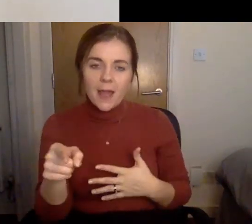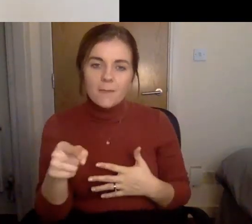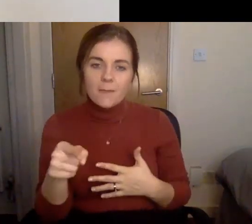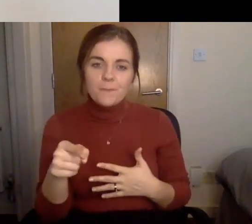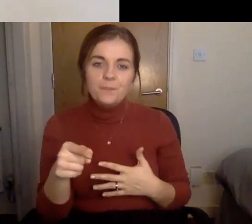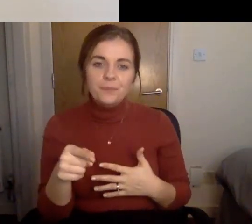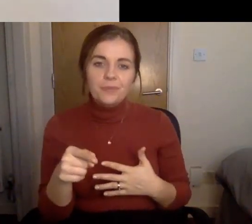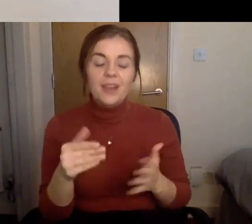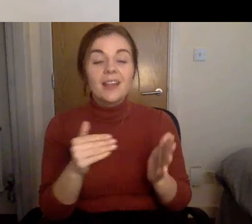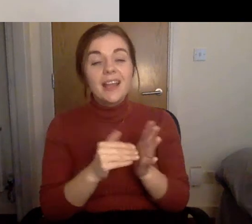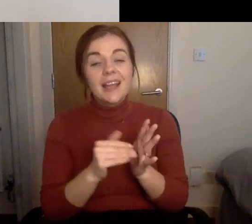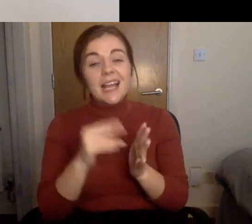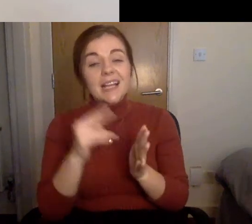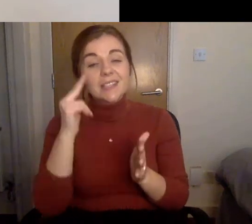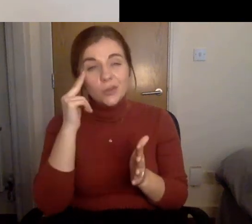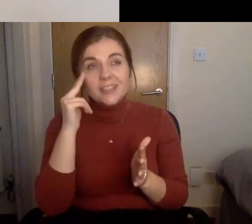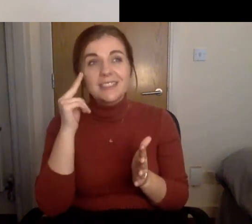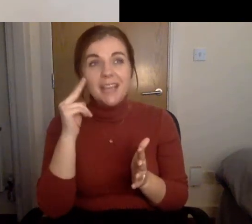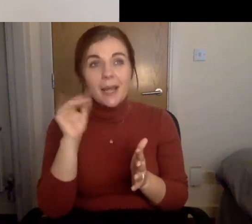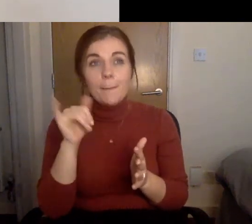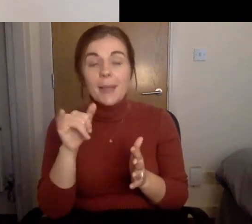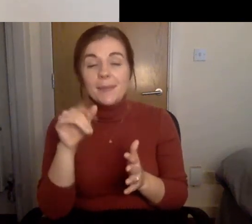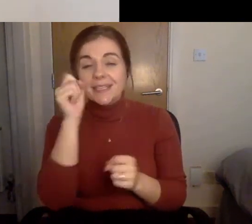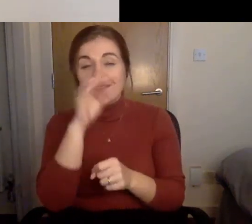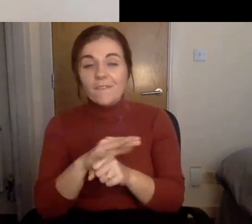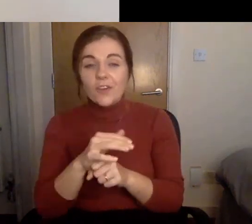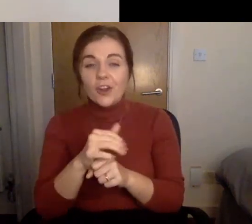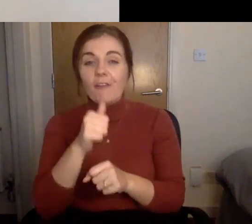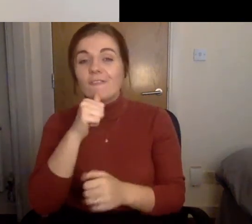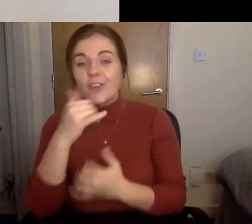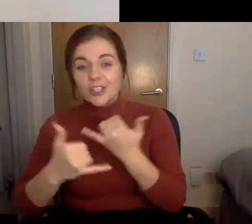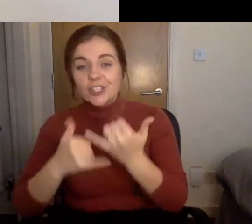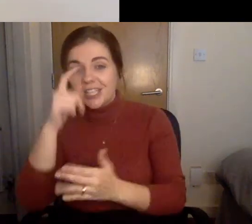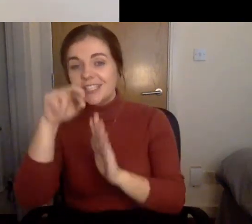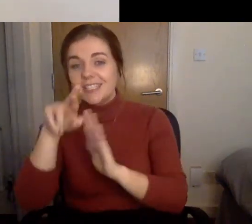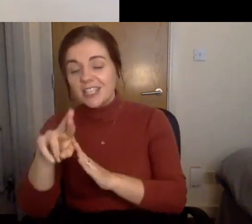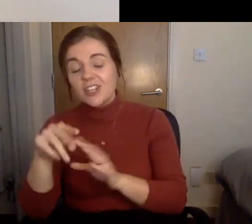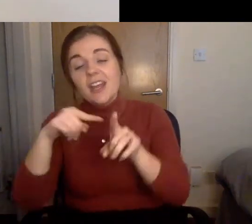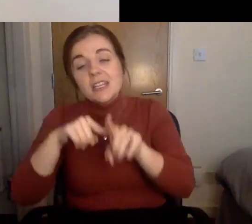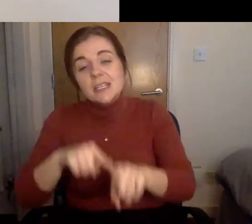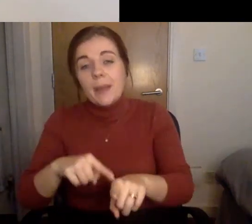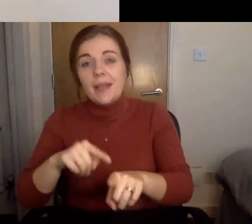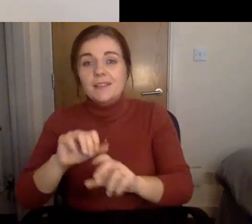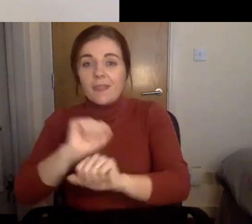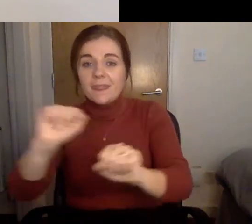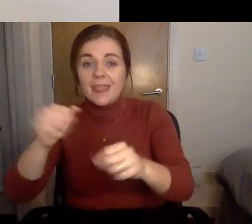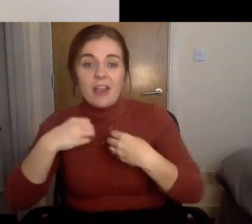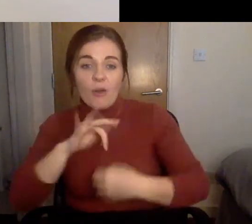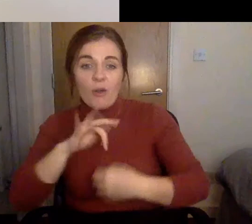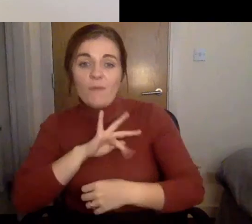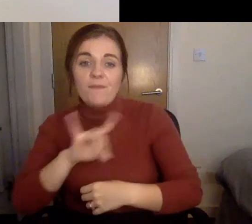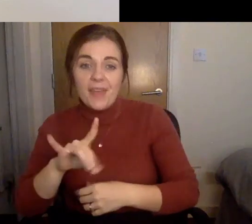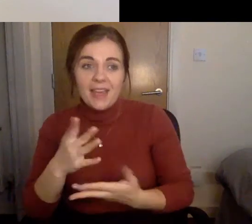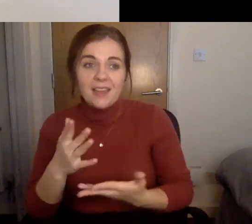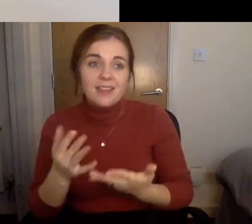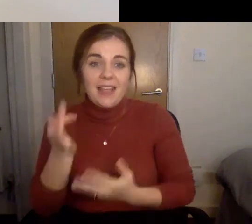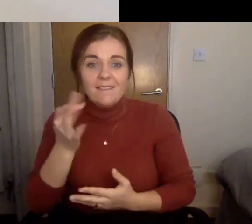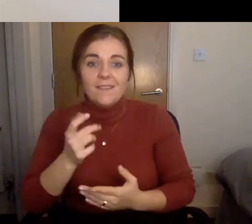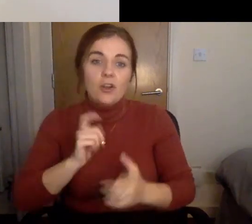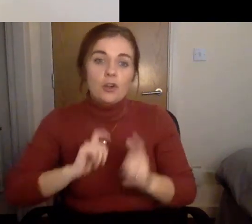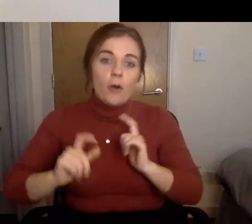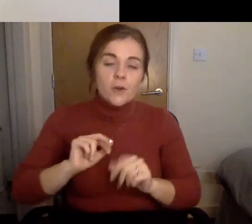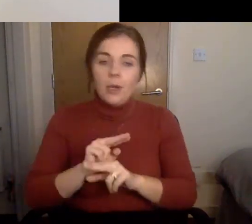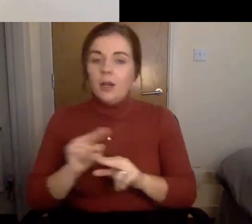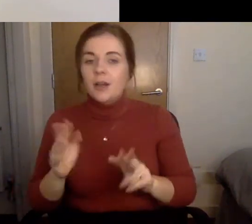say. Maybe it's difficult for a first-year teacher, and it obviously depends on your disposition and everything like that. But, you know,